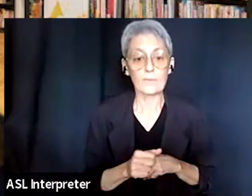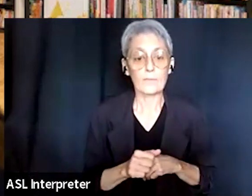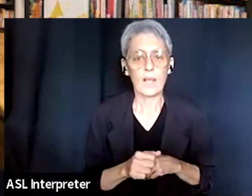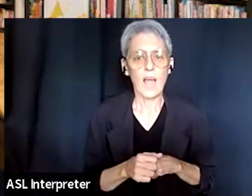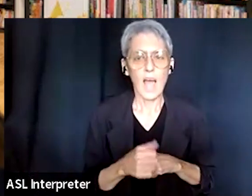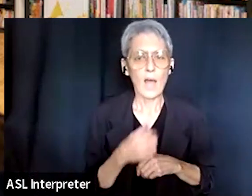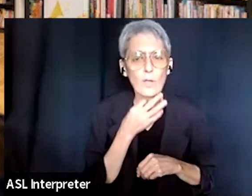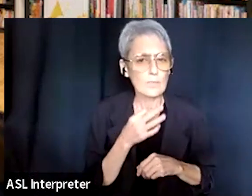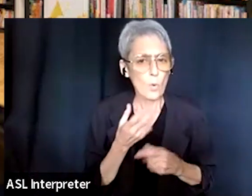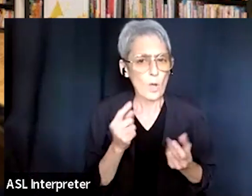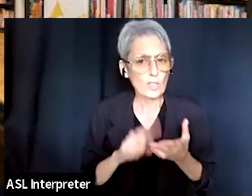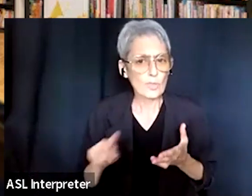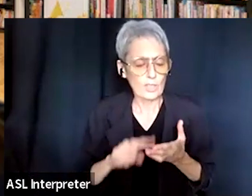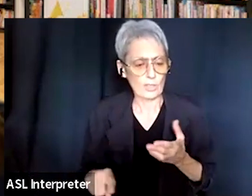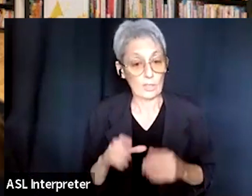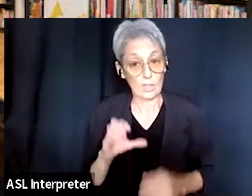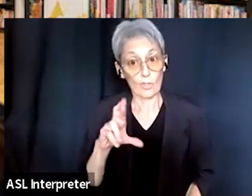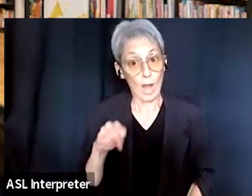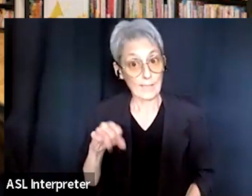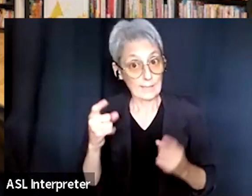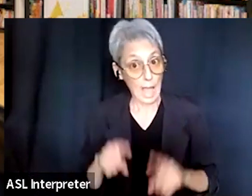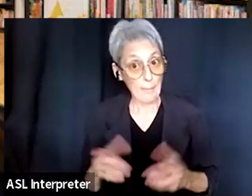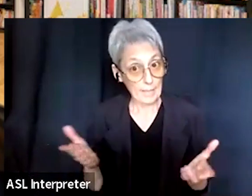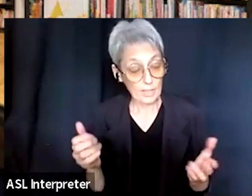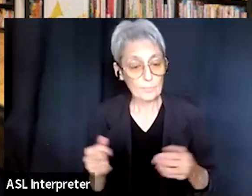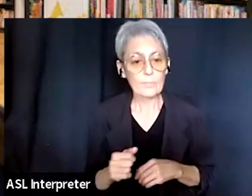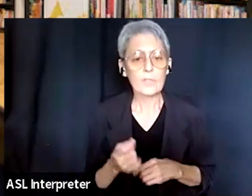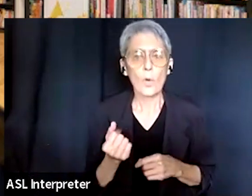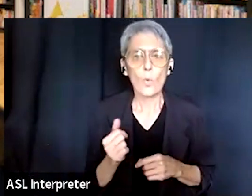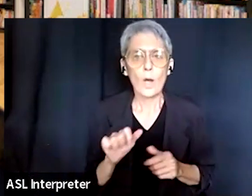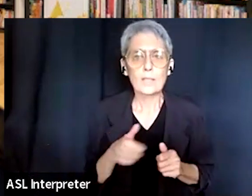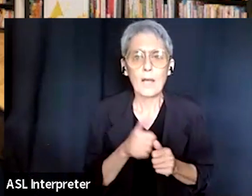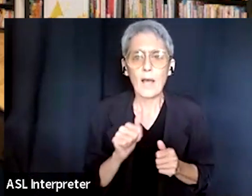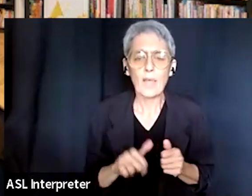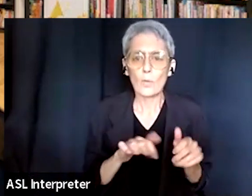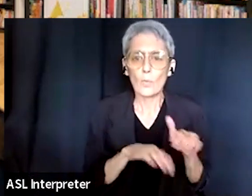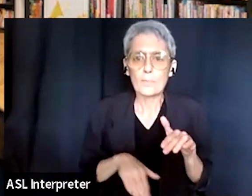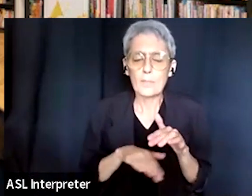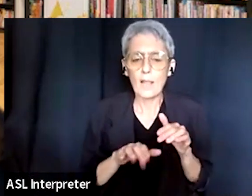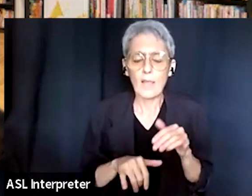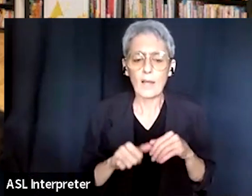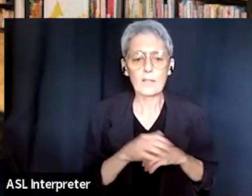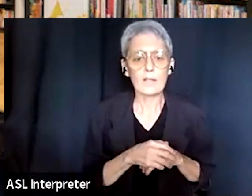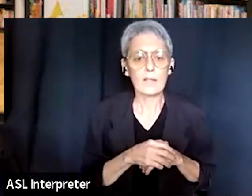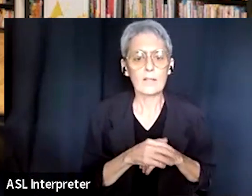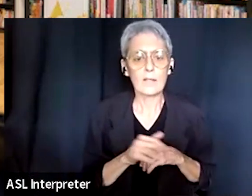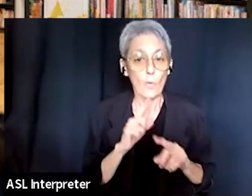Have we got a crisis? What is the underpinning nature of it? And are we responding and reacting to it in the right way? Because it's really easy to